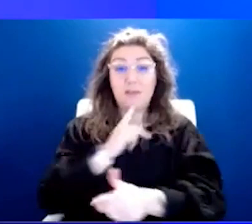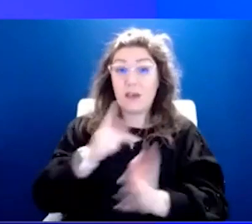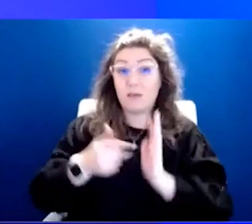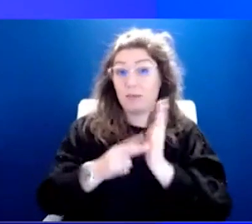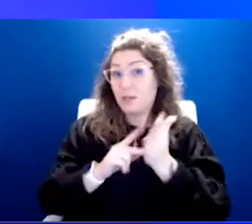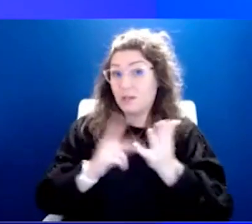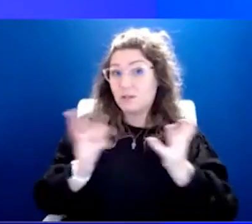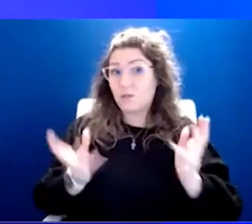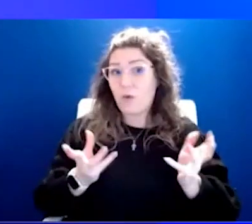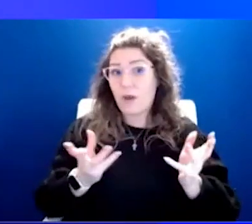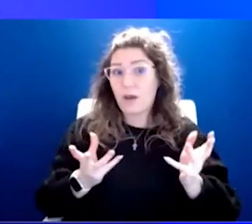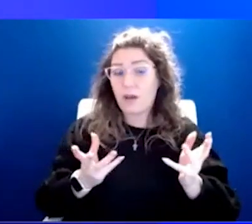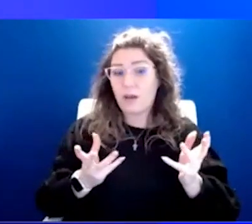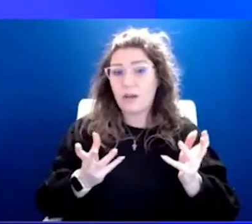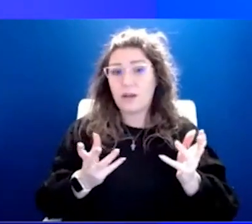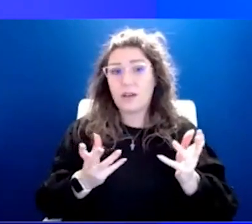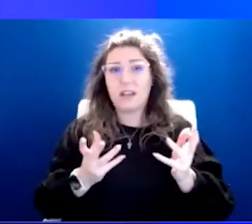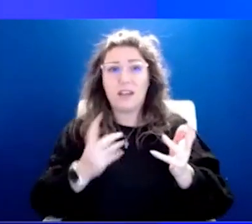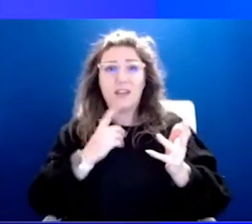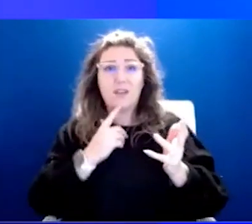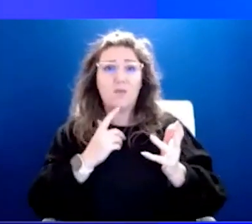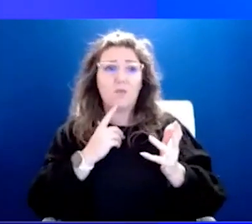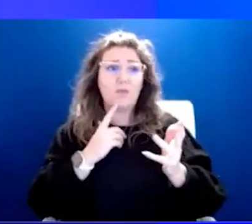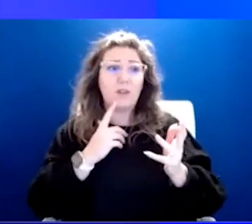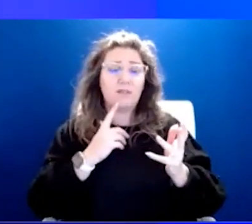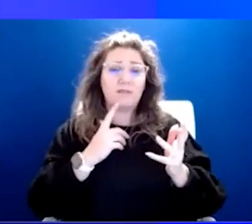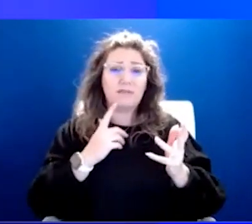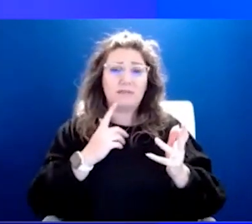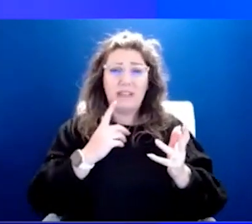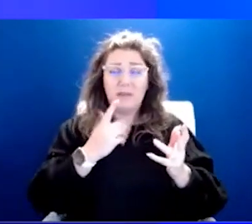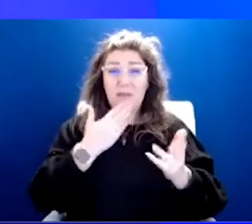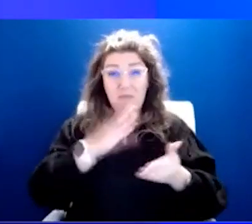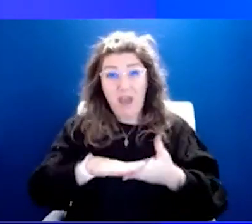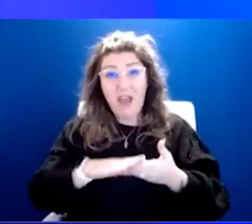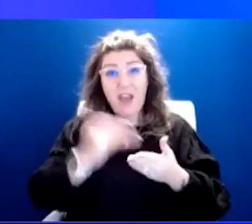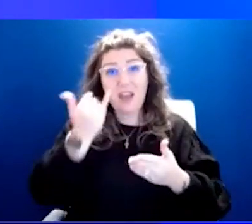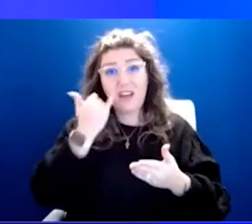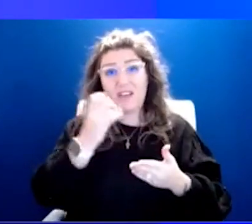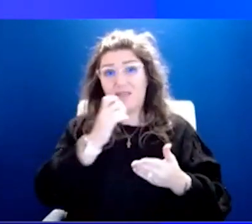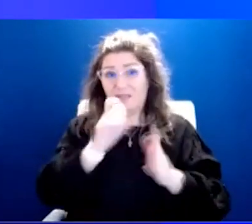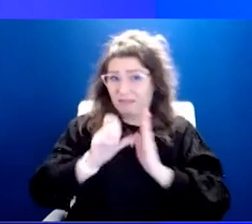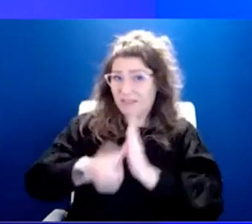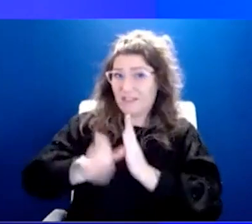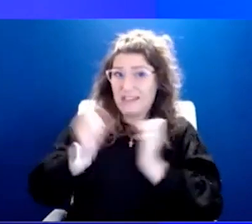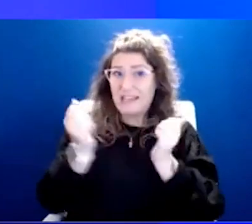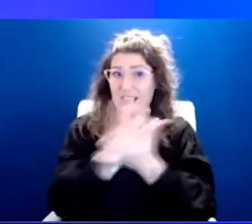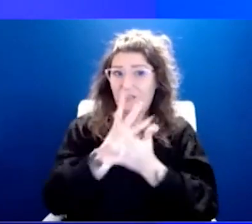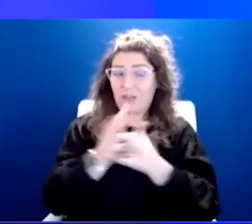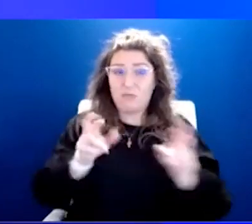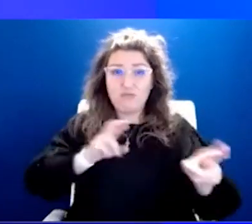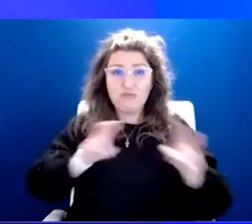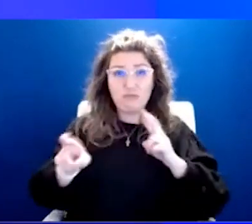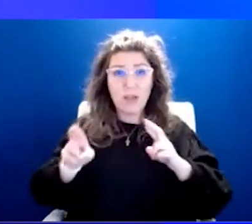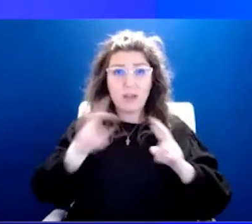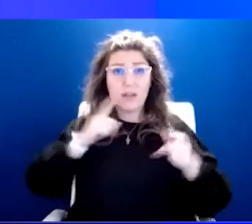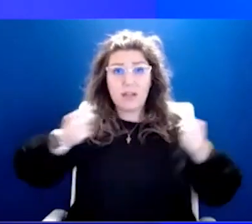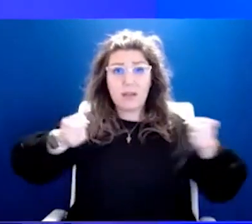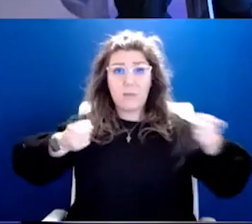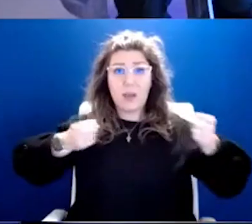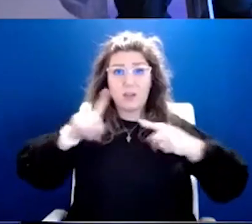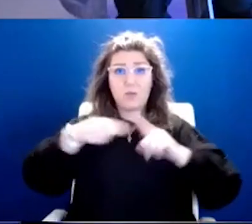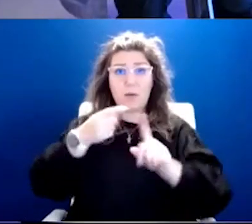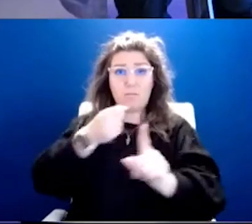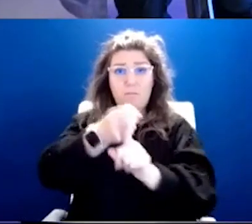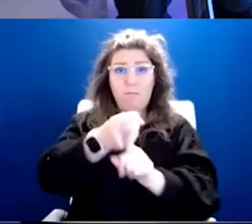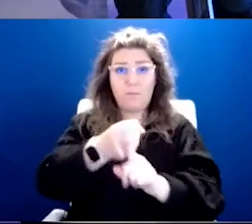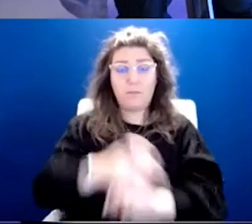it behooves us more to put some emphasis on making sure we've got everything in place to be able to manage that when it hits us. What